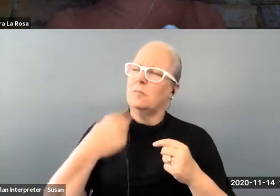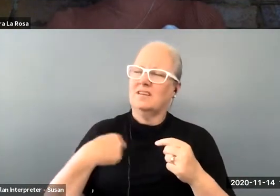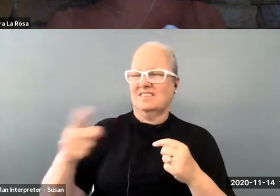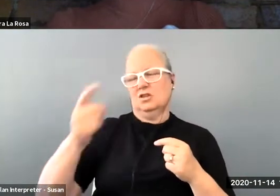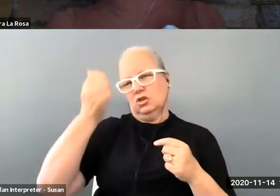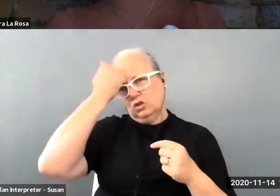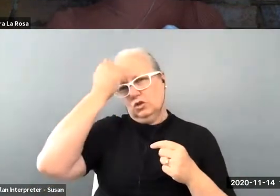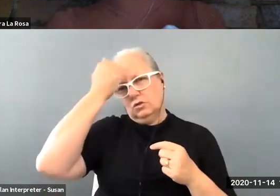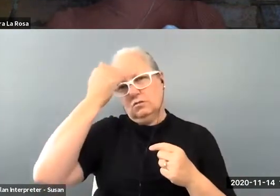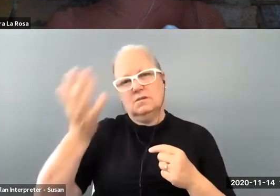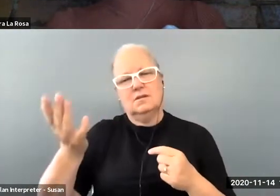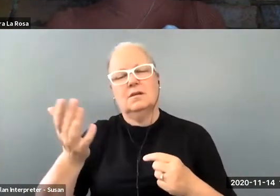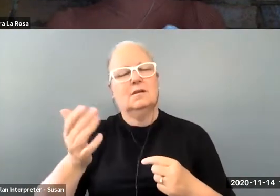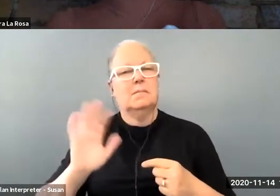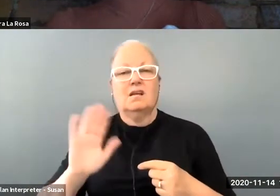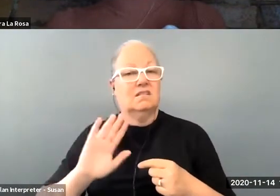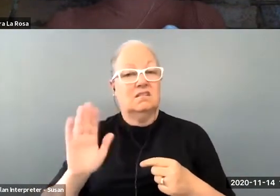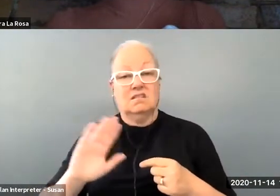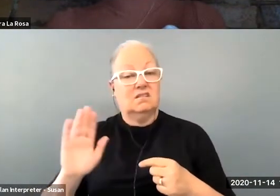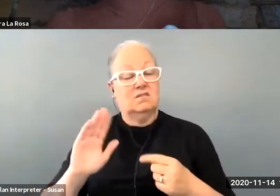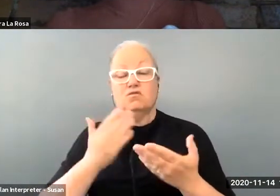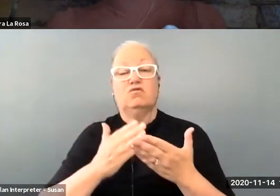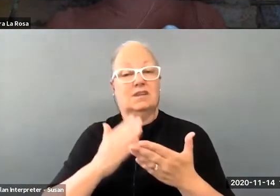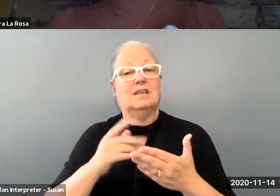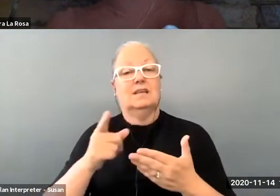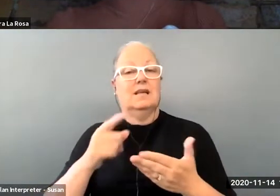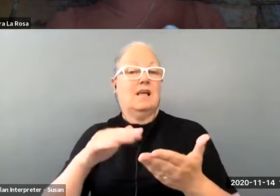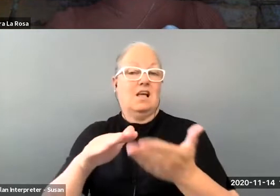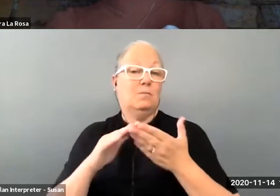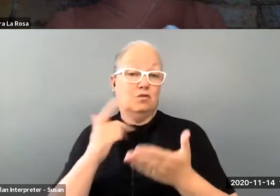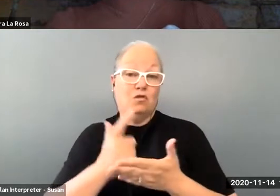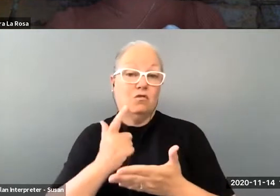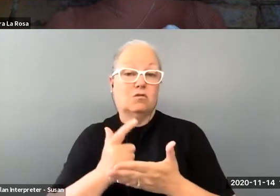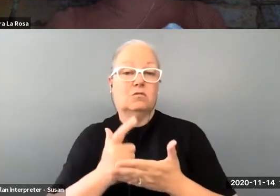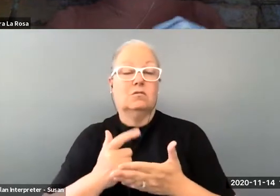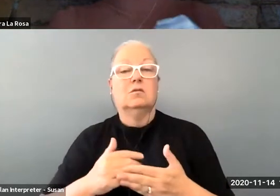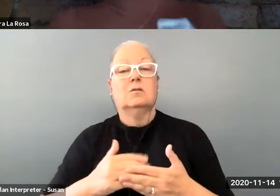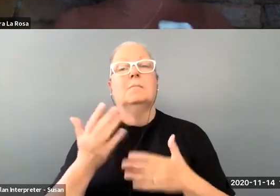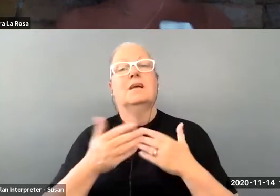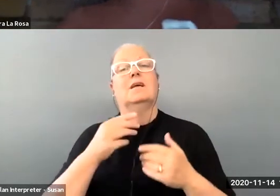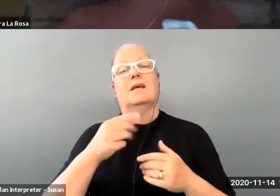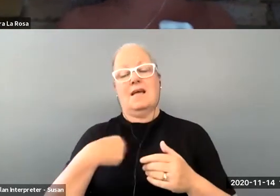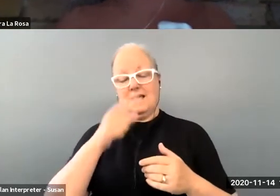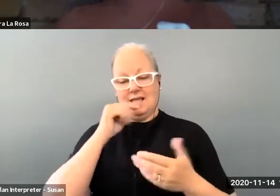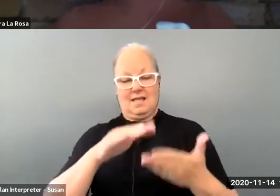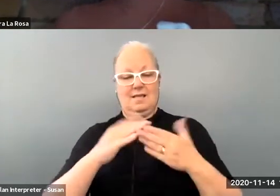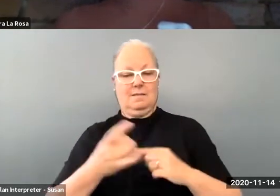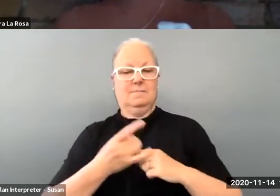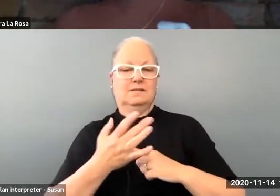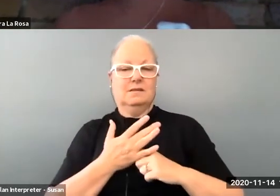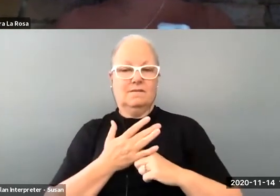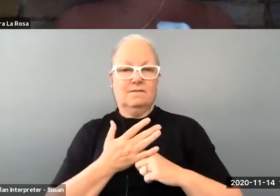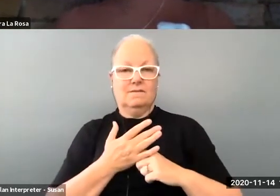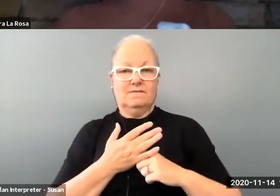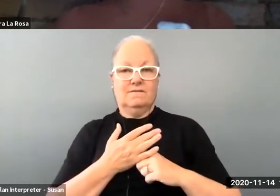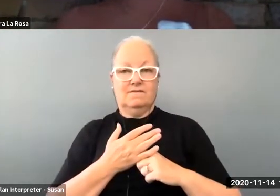actually, it's very powerful to imagine that you are able to help yourself in quite a